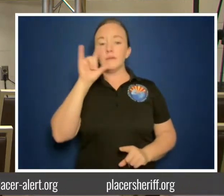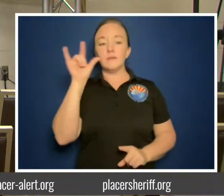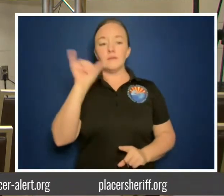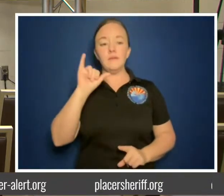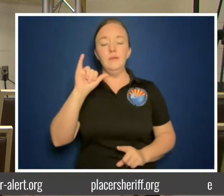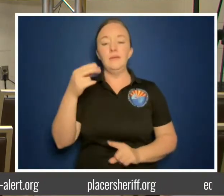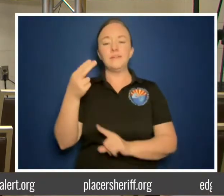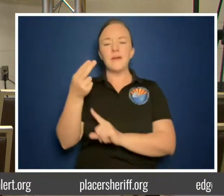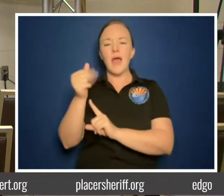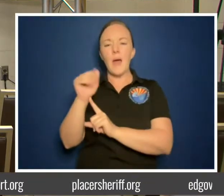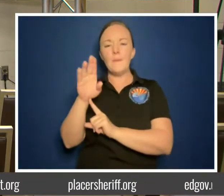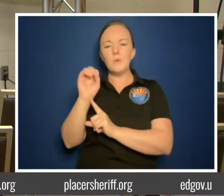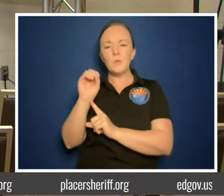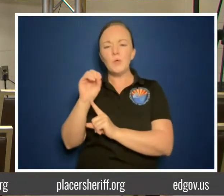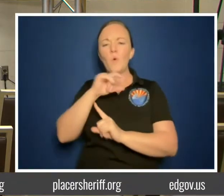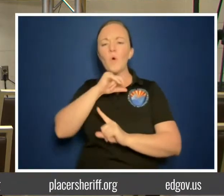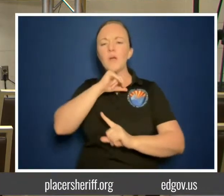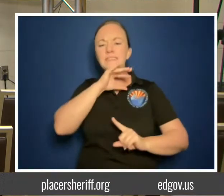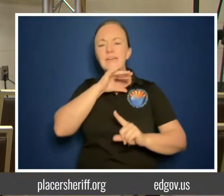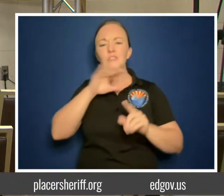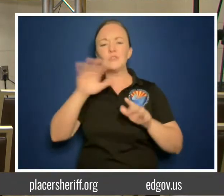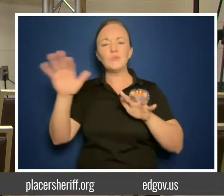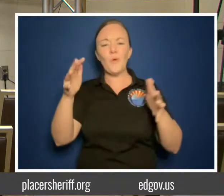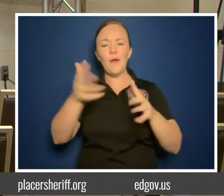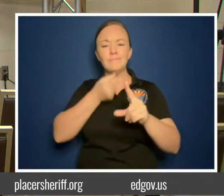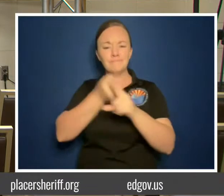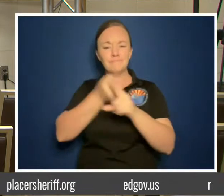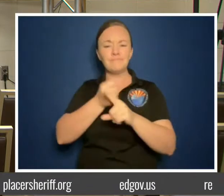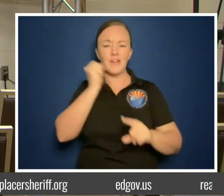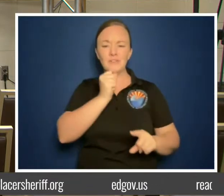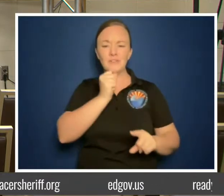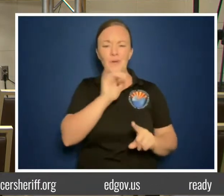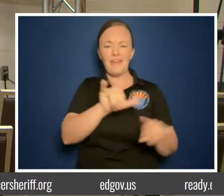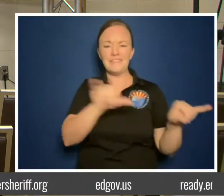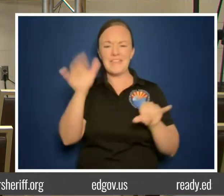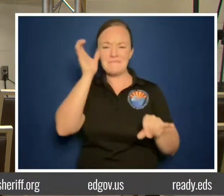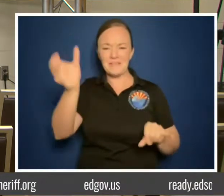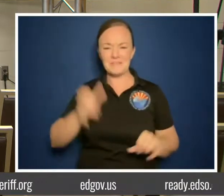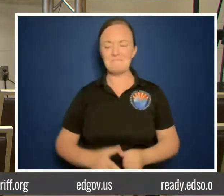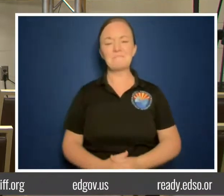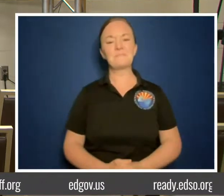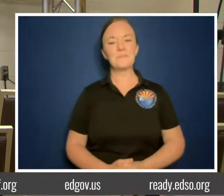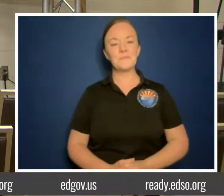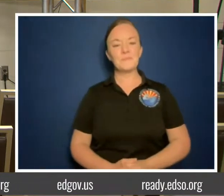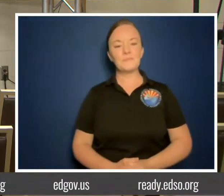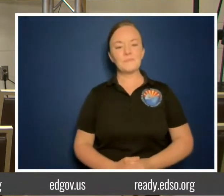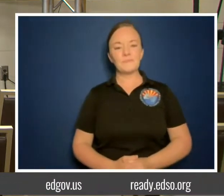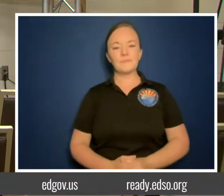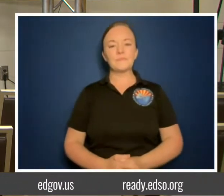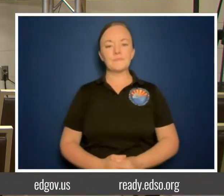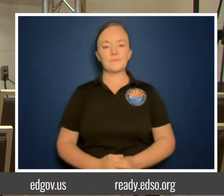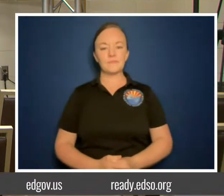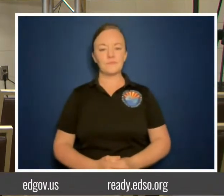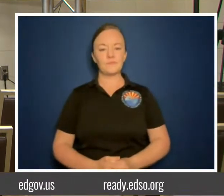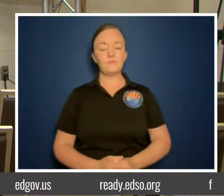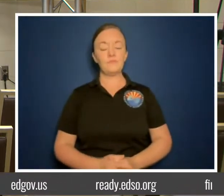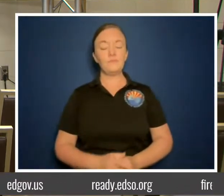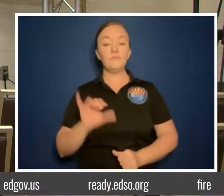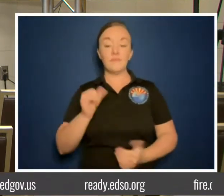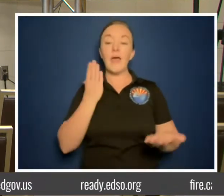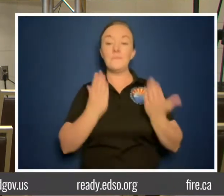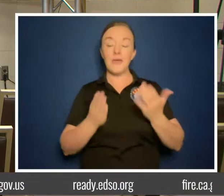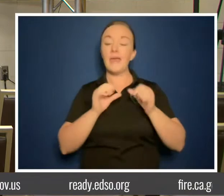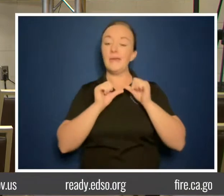that you see with dust in Arizona. And so that's a pattern that's likely to persist with